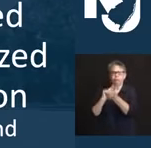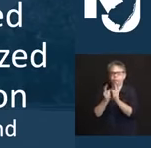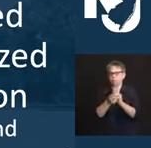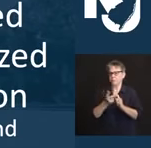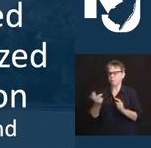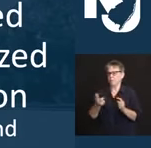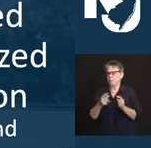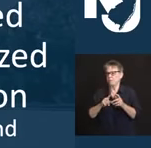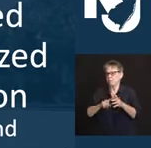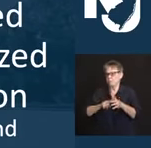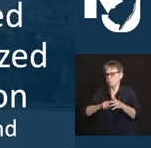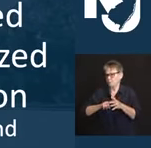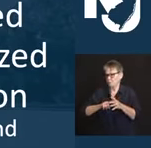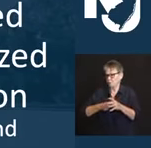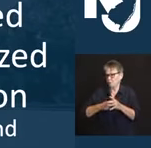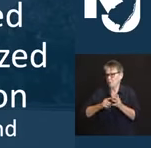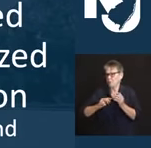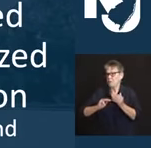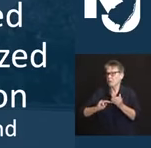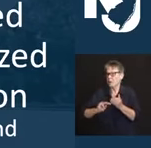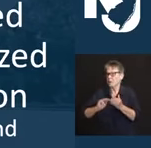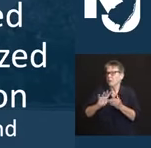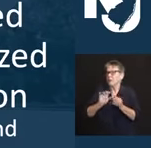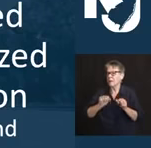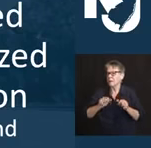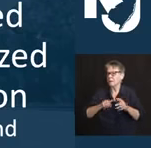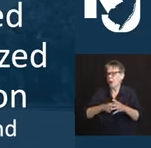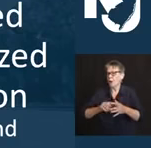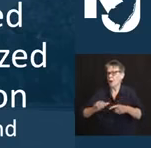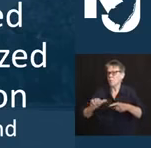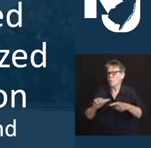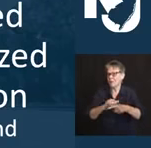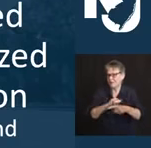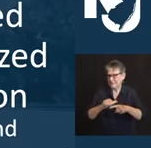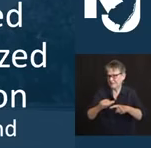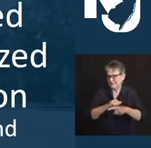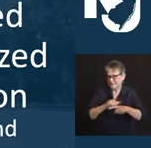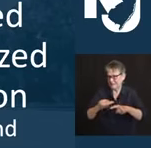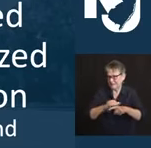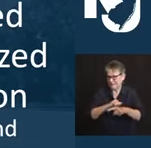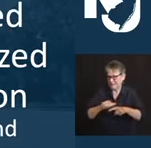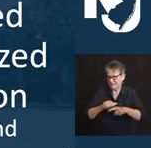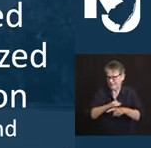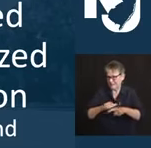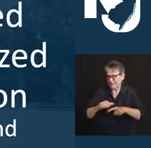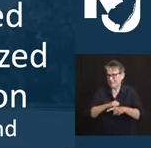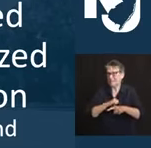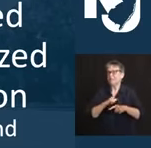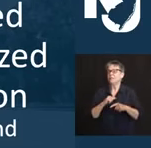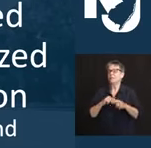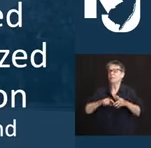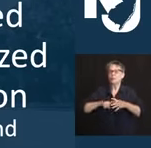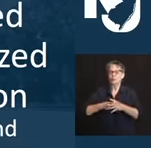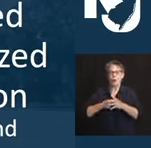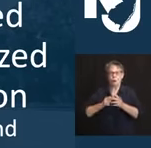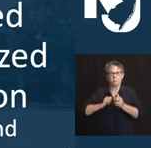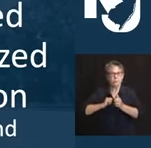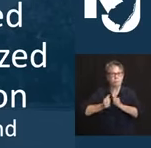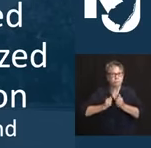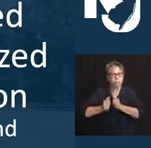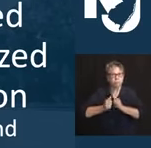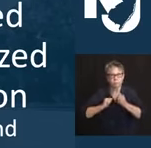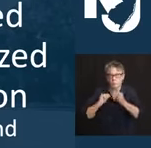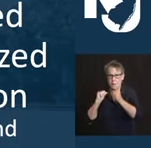starting on July 20. Across the board, all sports will have to abide by a number of health and safety